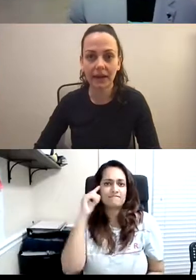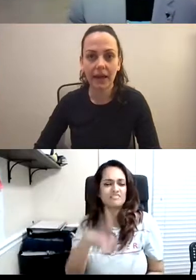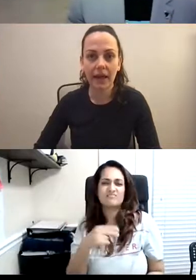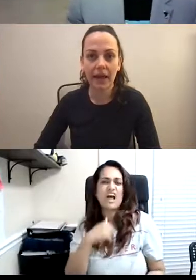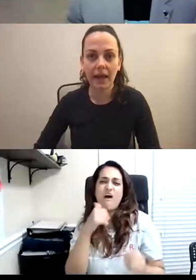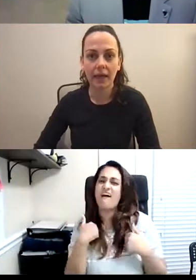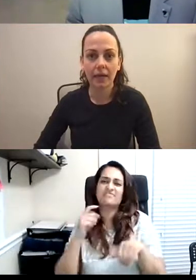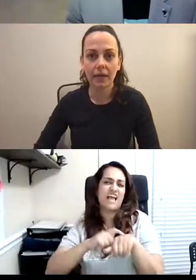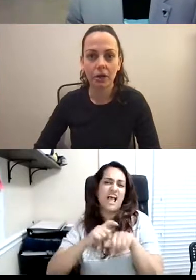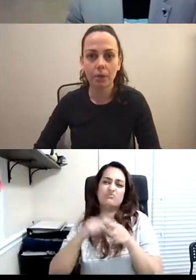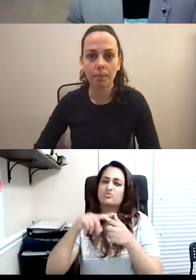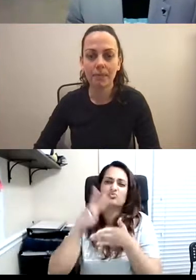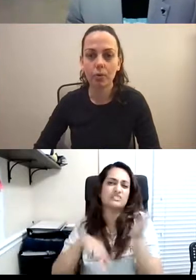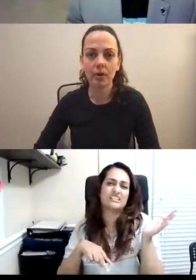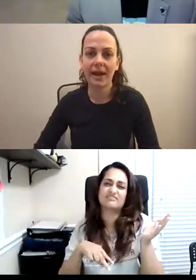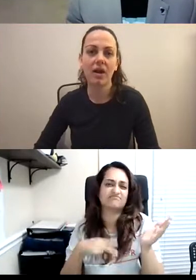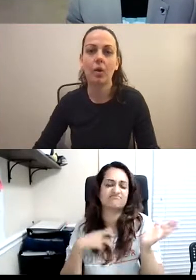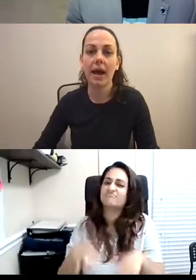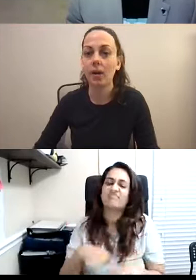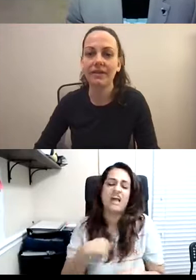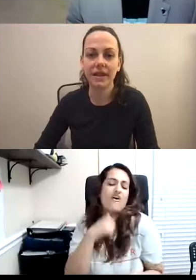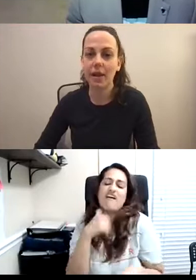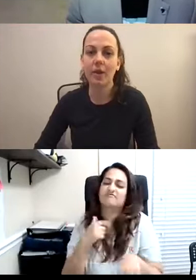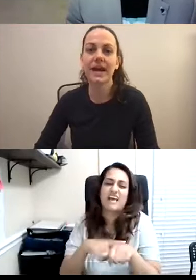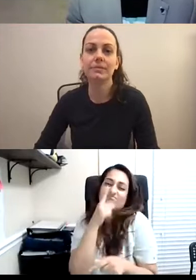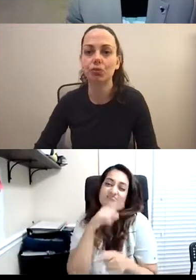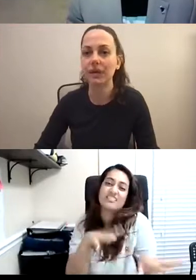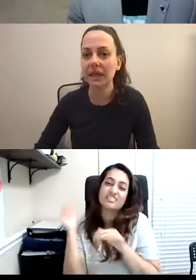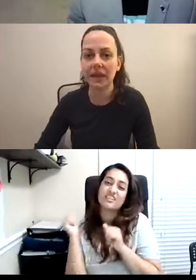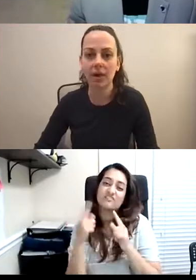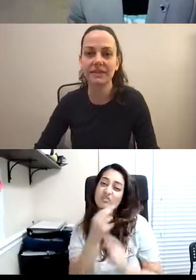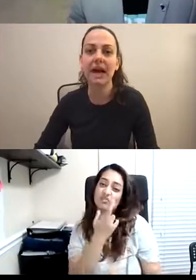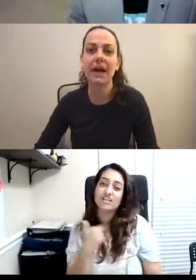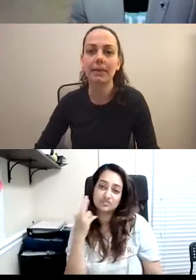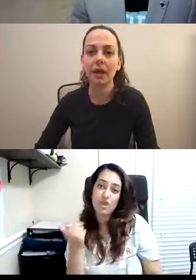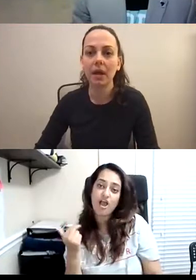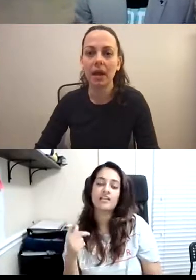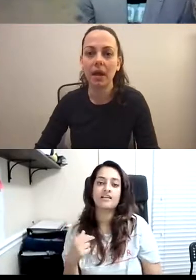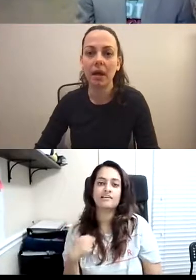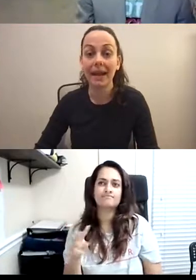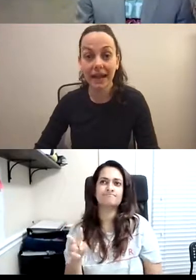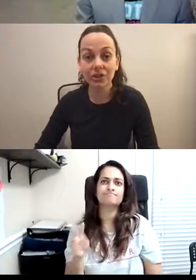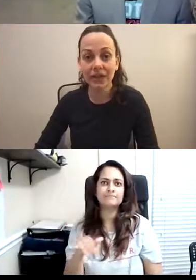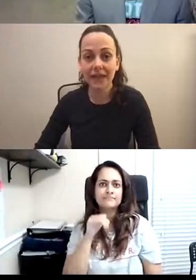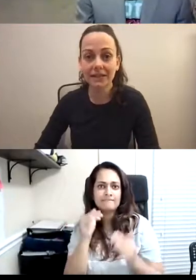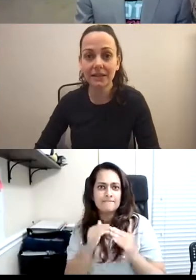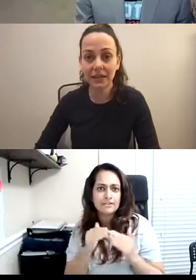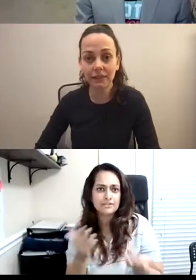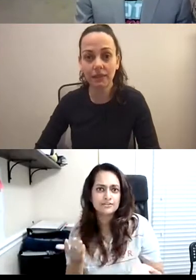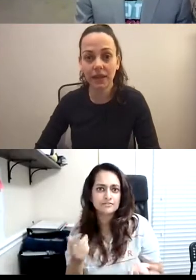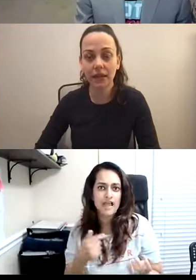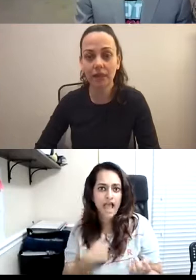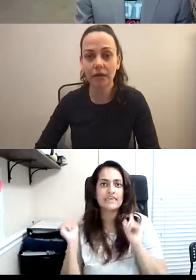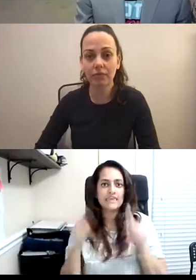write. And, you know, people were like, oh, I don't have time to read. I don't have time. And I actually had to